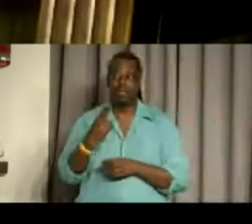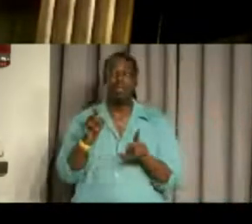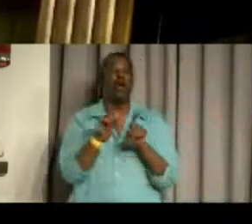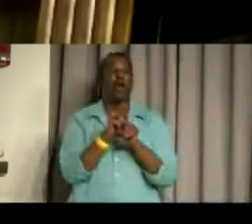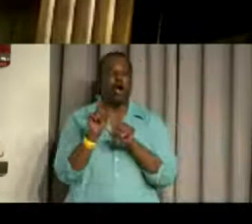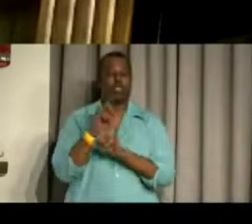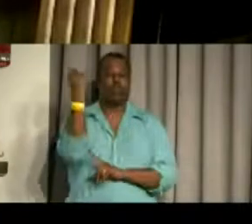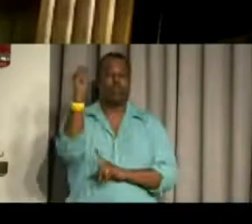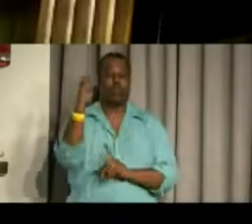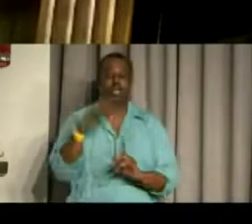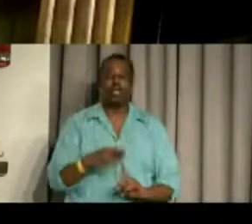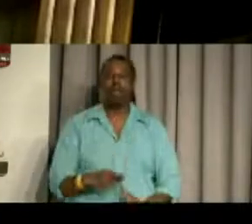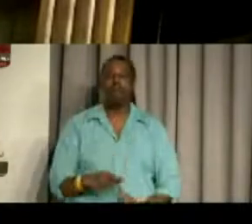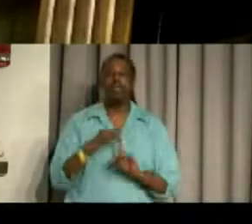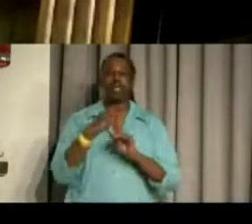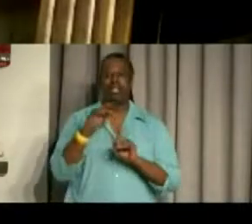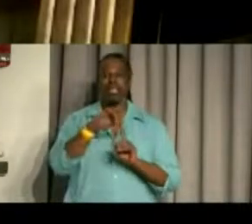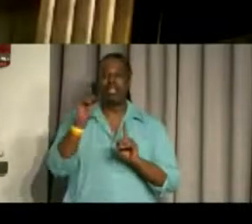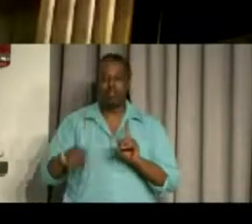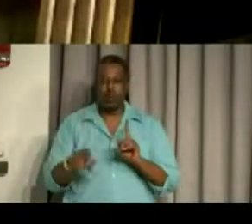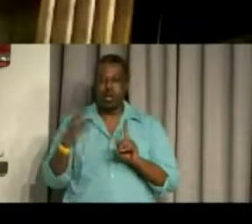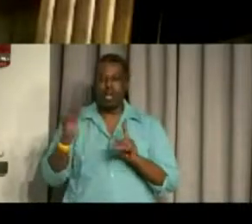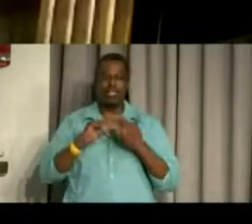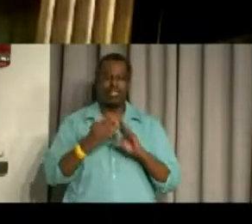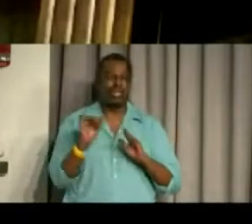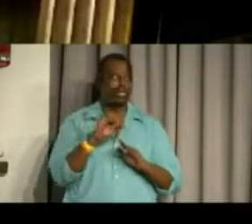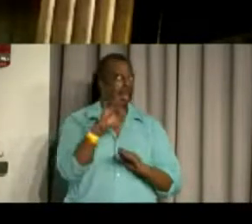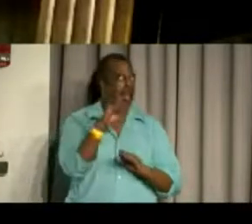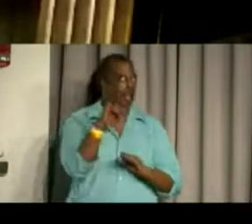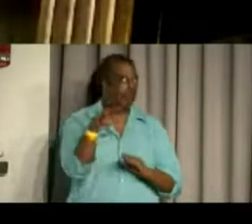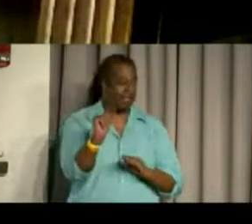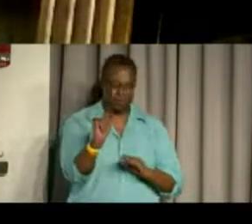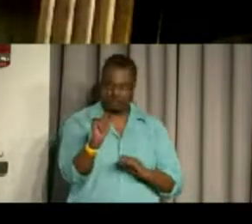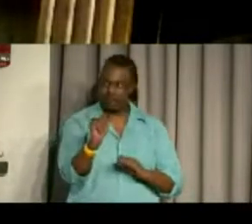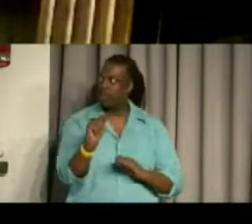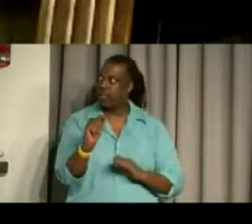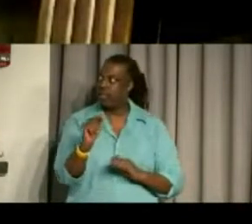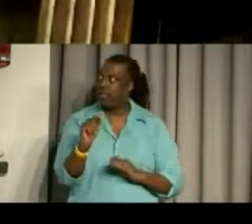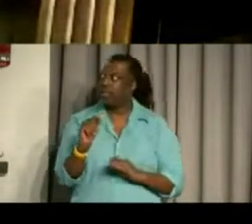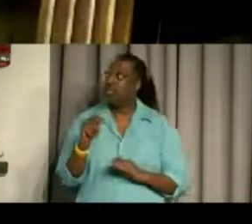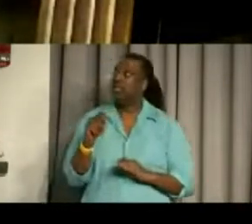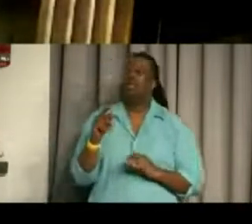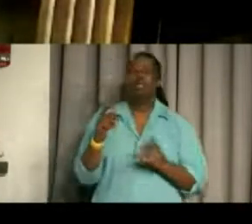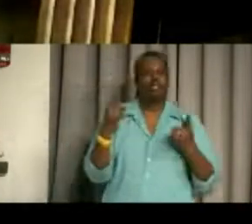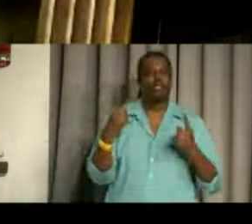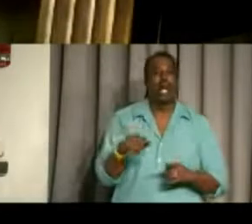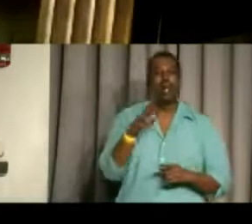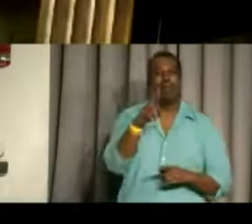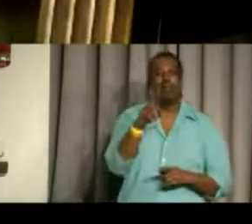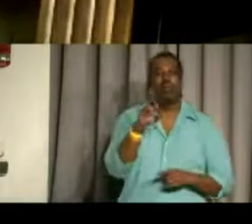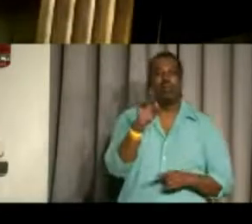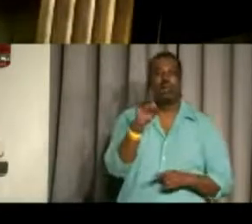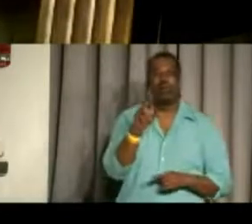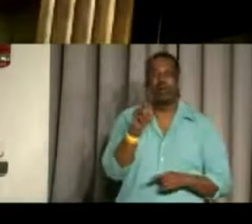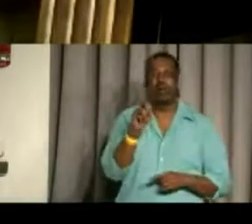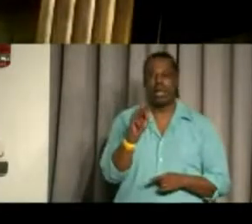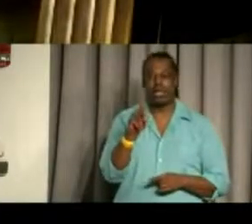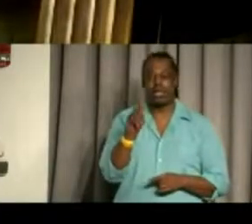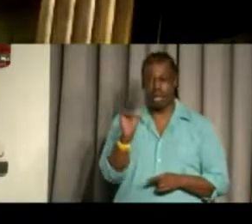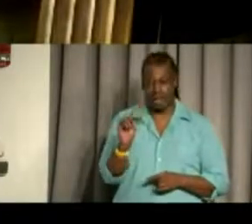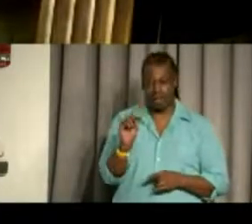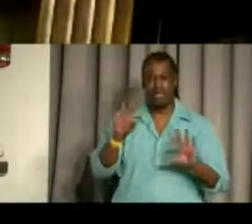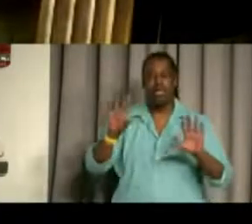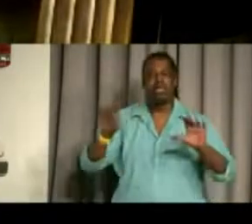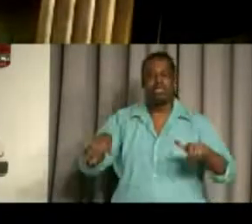revolted, particularly in Detroit and in cities like Flint. There was a referendum that was placed on the ballot